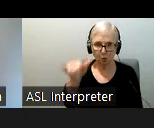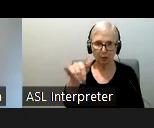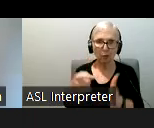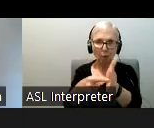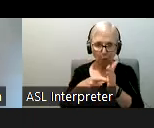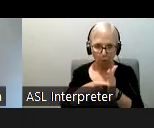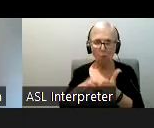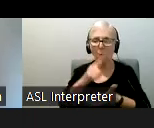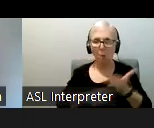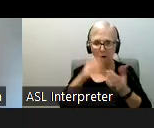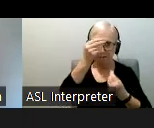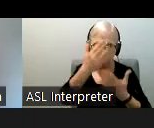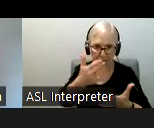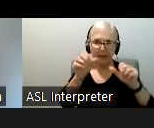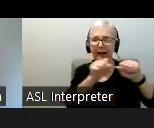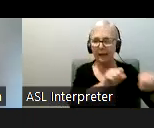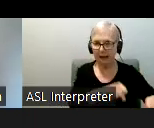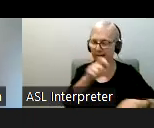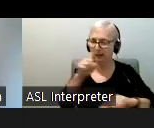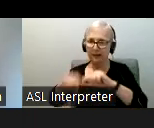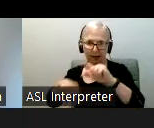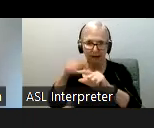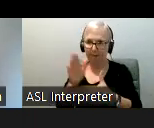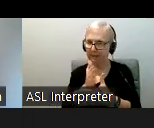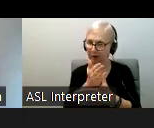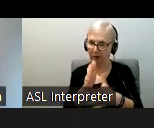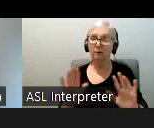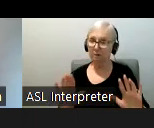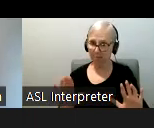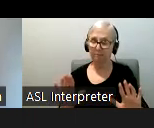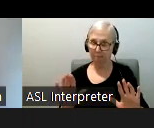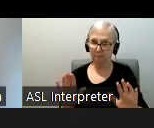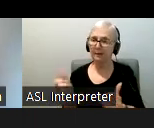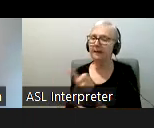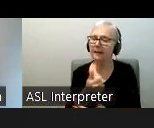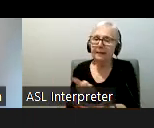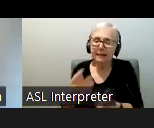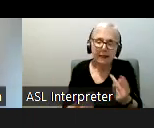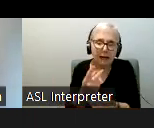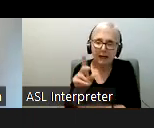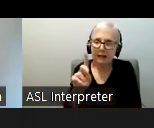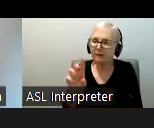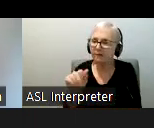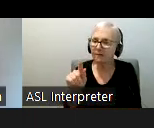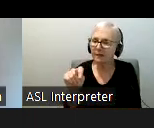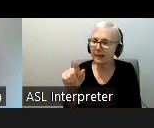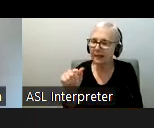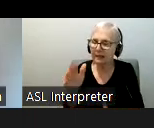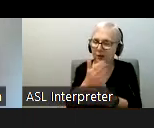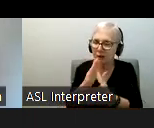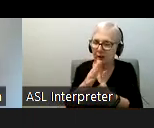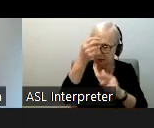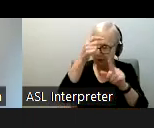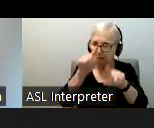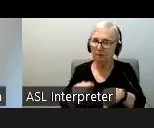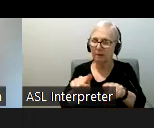what information can and cannot be shared. And with any type of data sharing agreement that we enter into, that would be